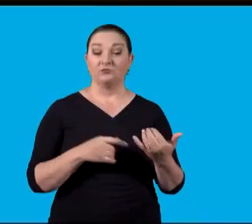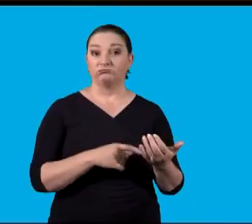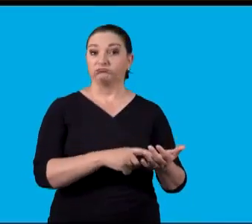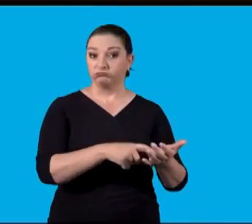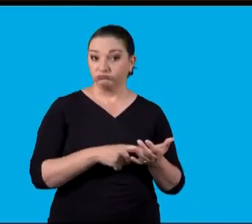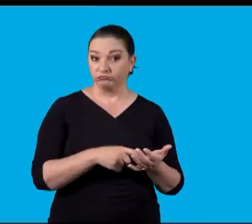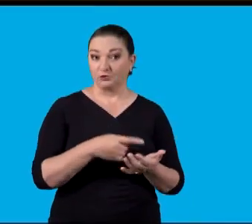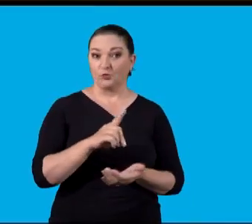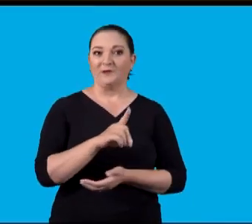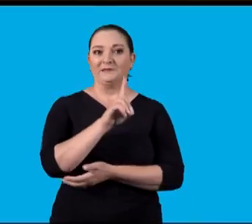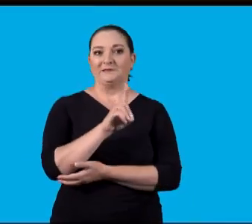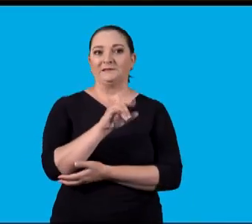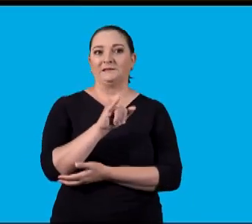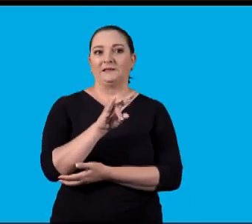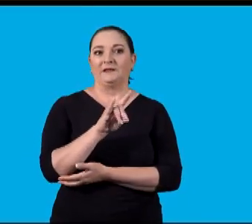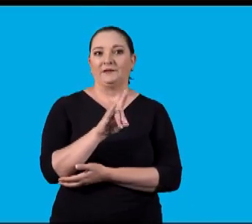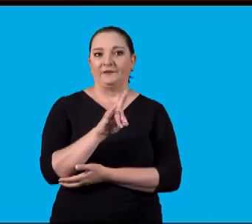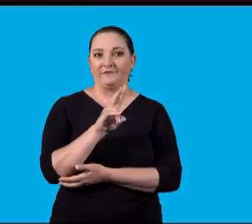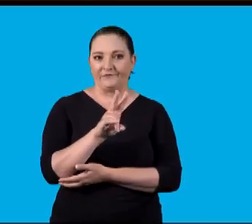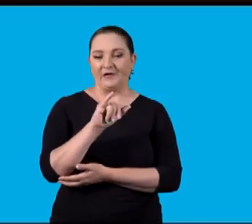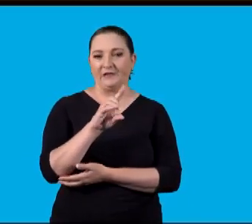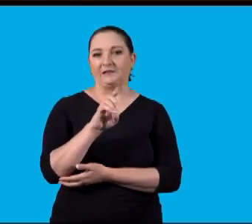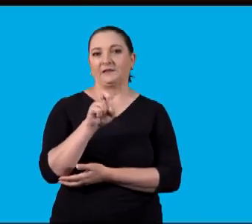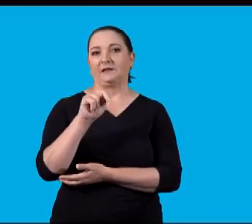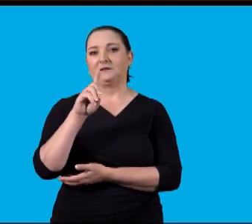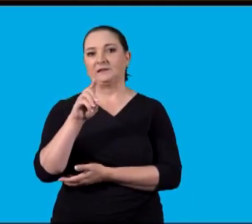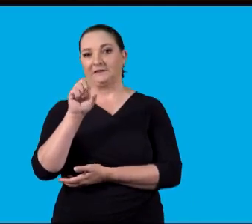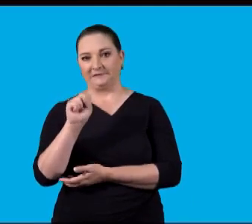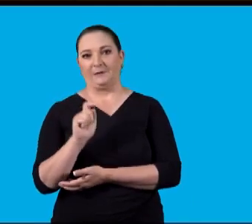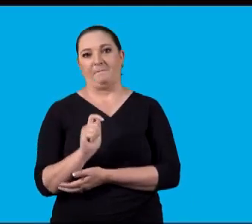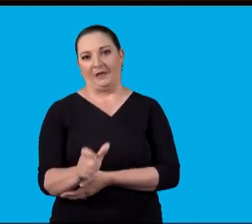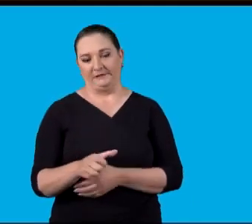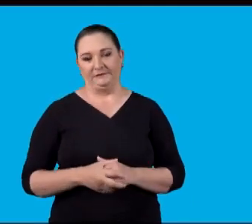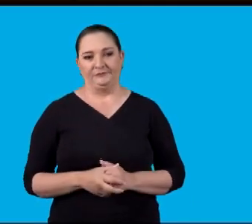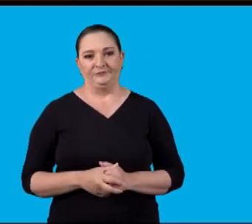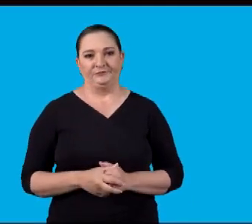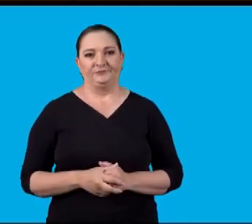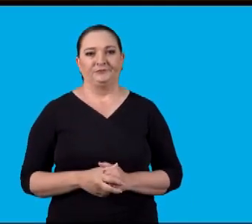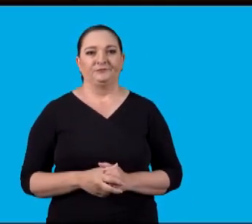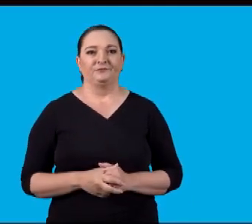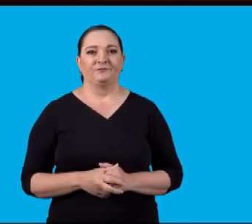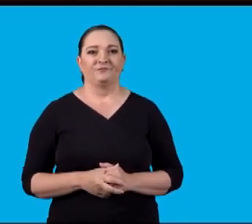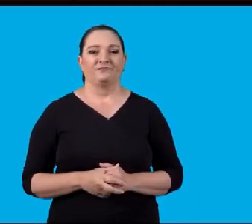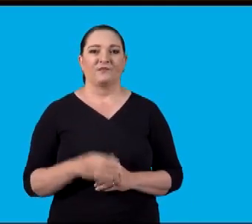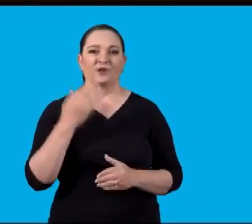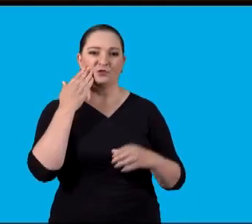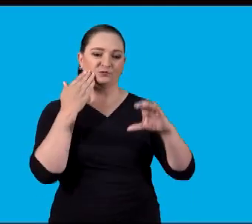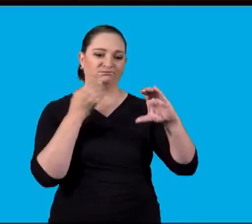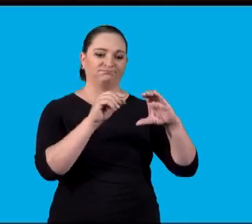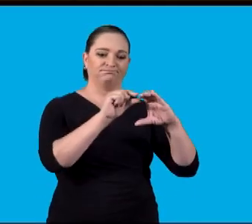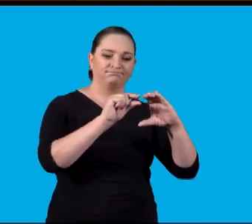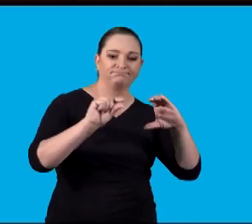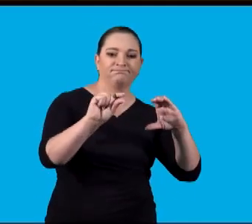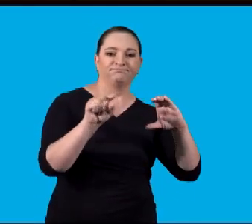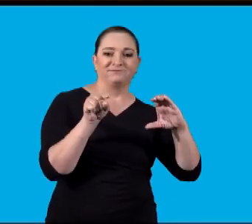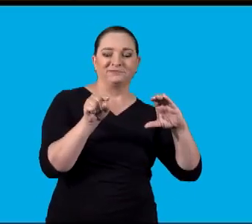We are now required to calculate dividends paid. Dividends paid. Now, we know that with